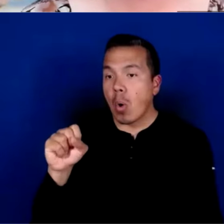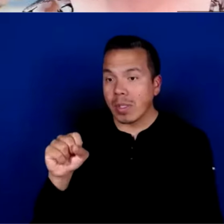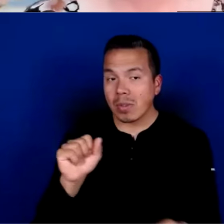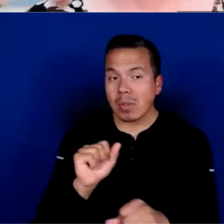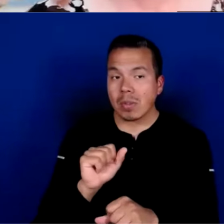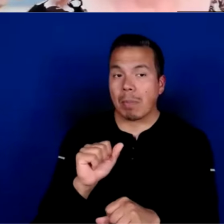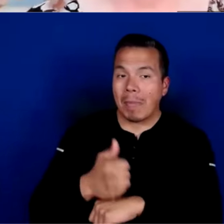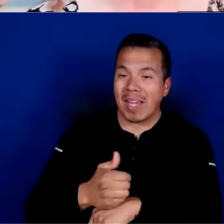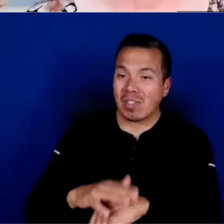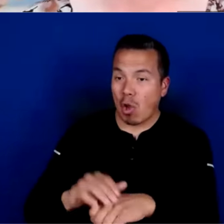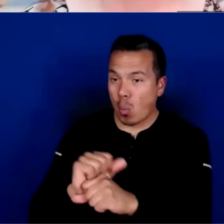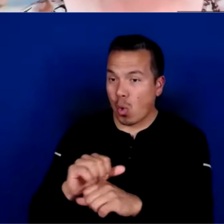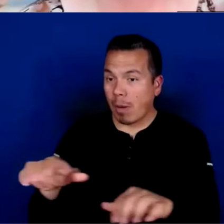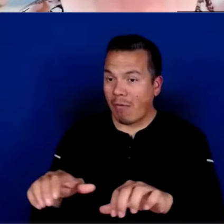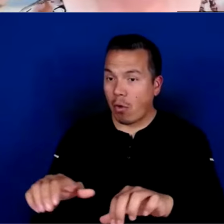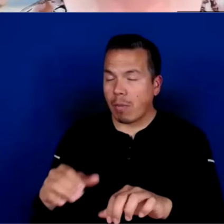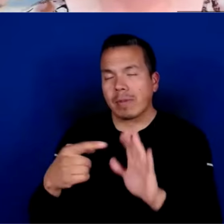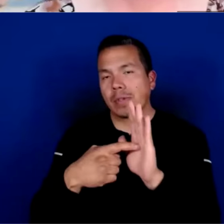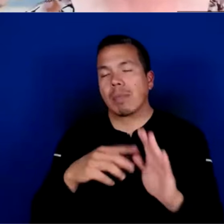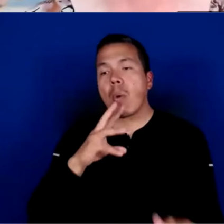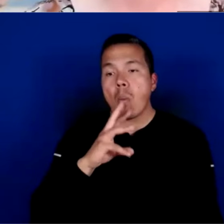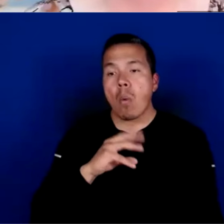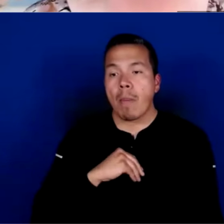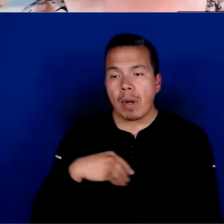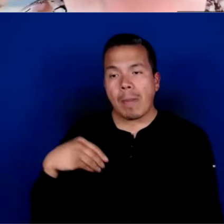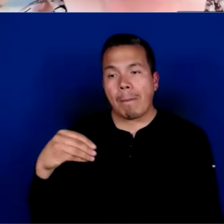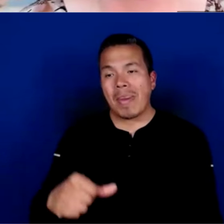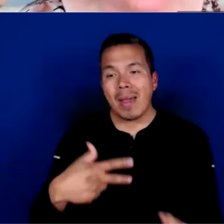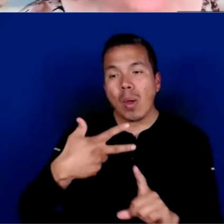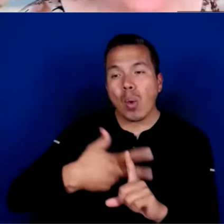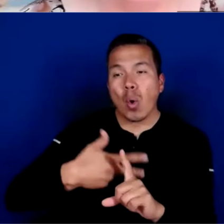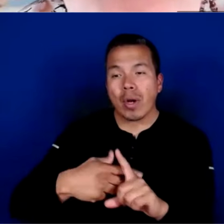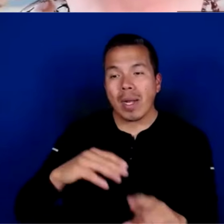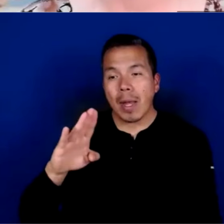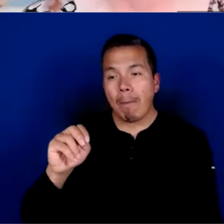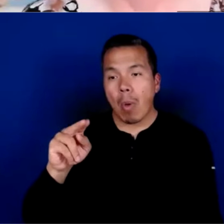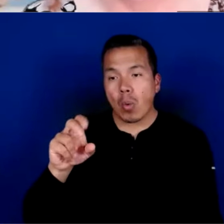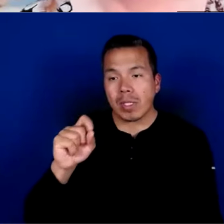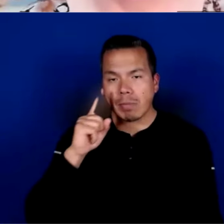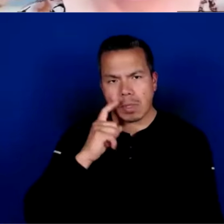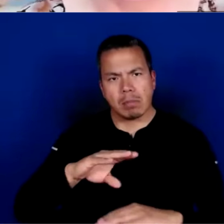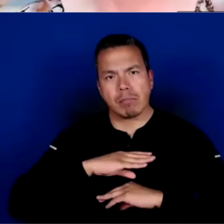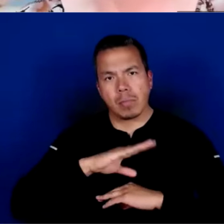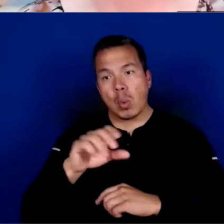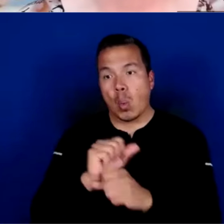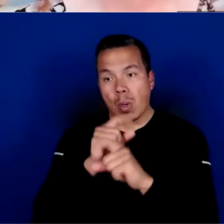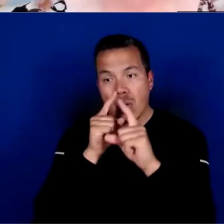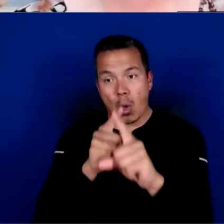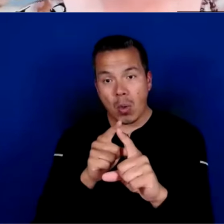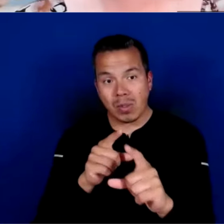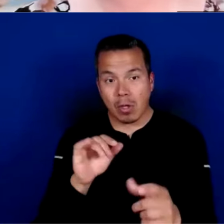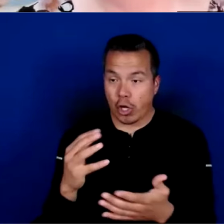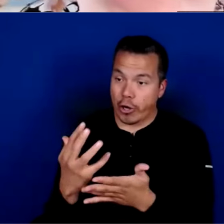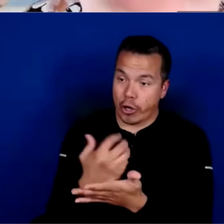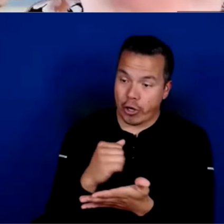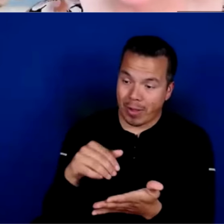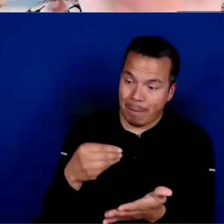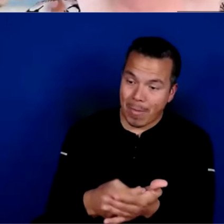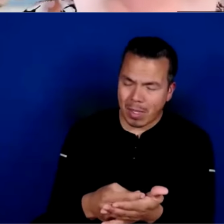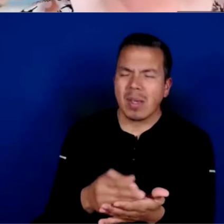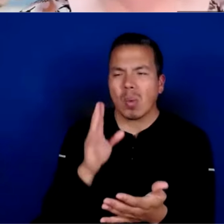Walmart and they pay quarterly bonuses based on you meeting your work goals, that's going to count.